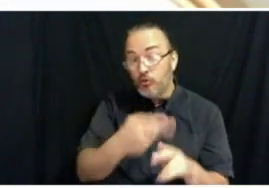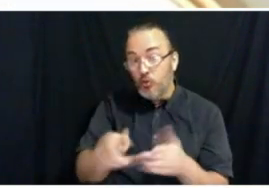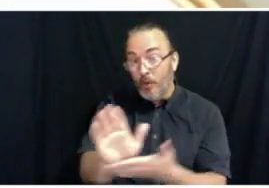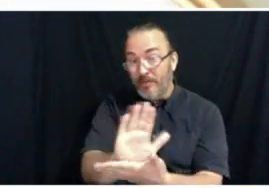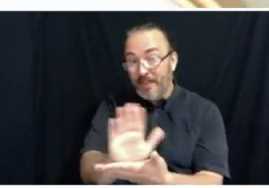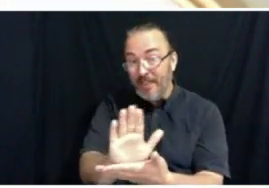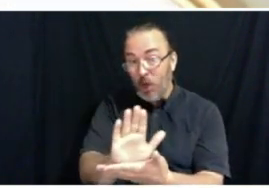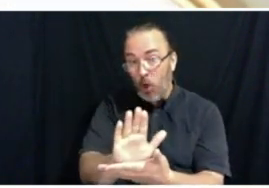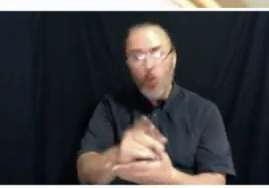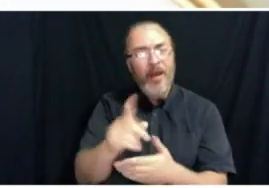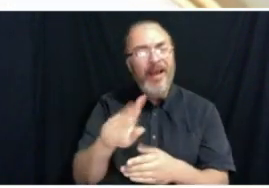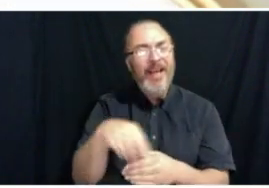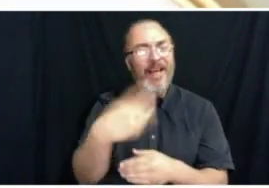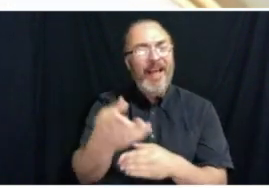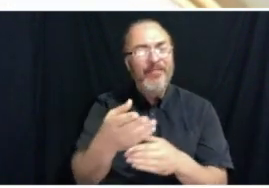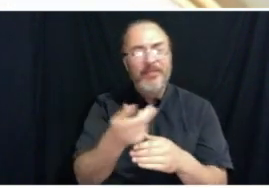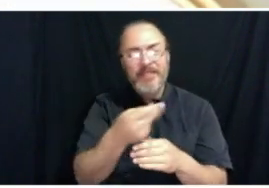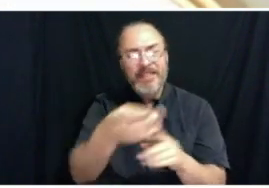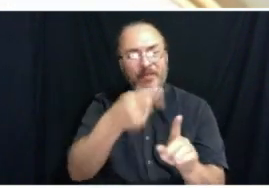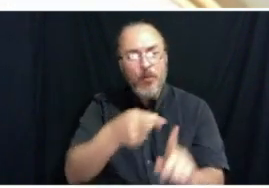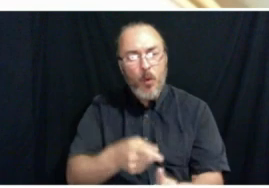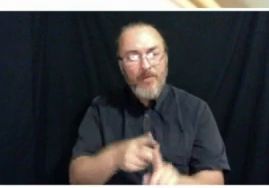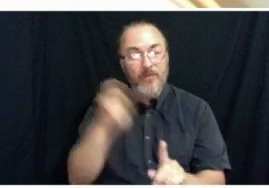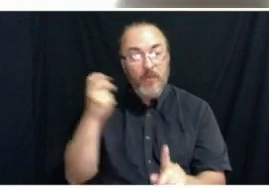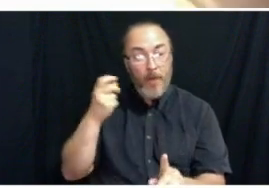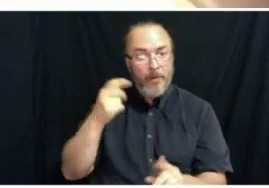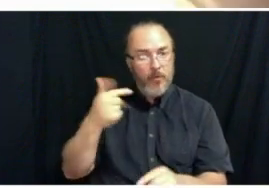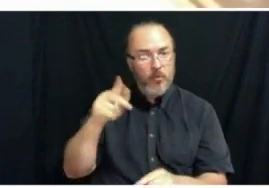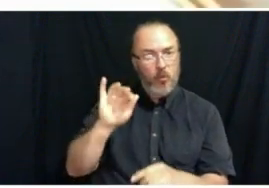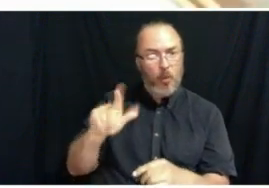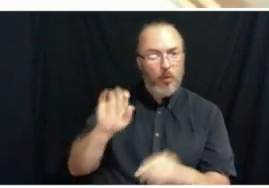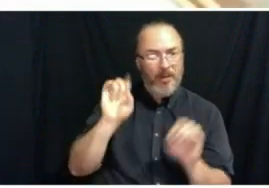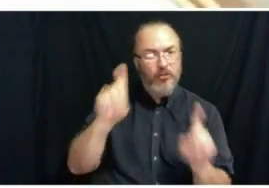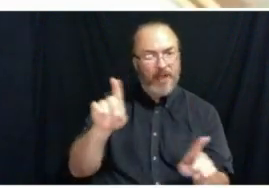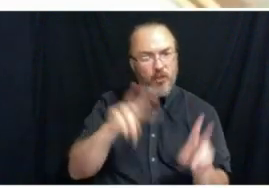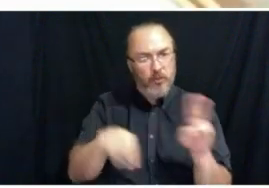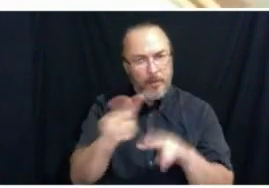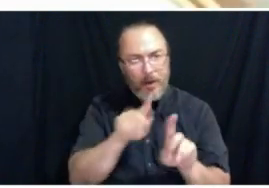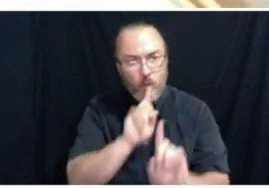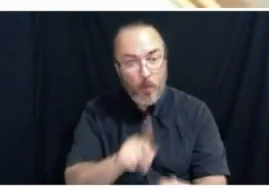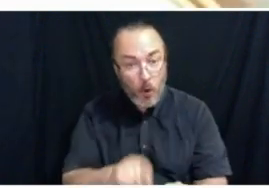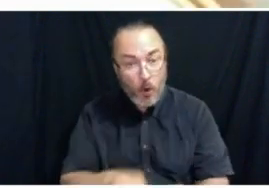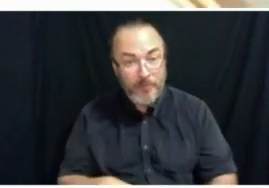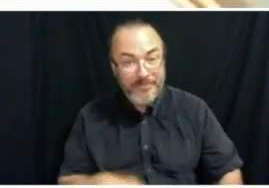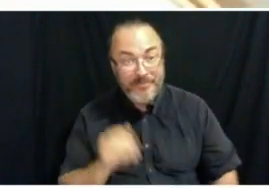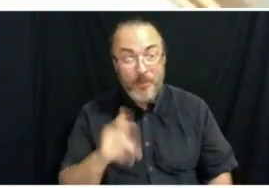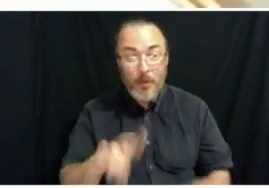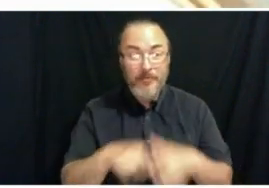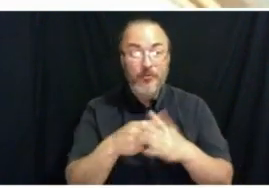few highlights from the Global Education Monitoring Report. So cue the video.